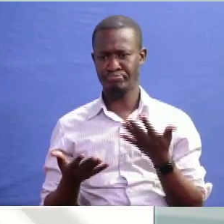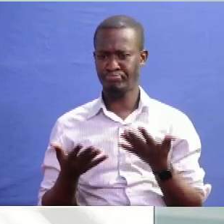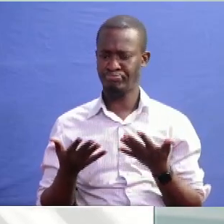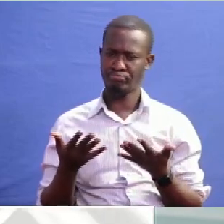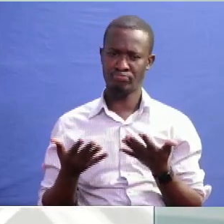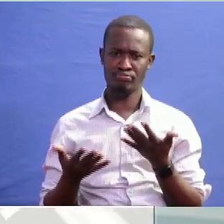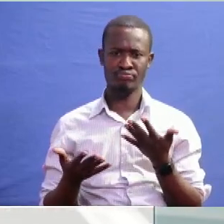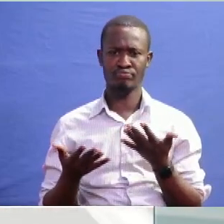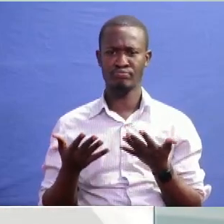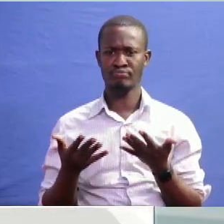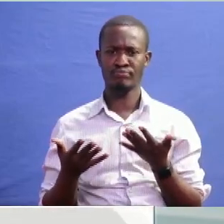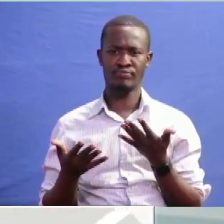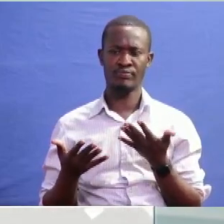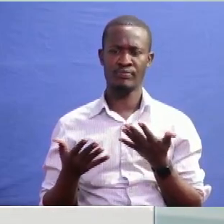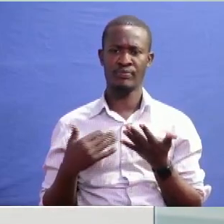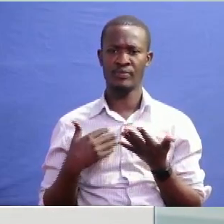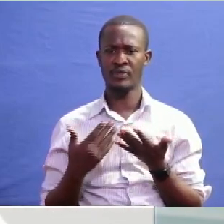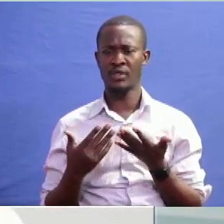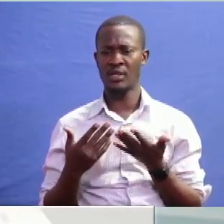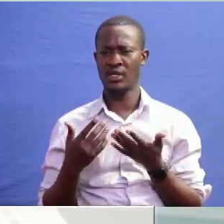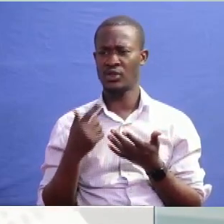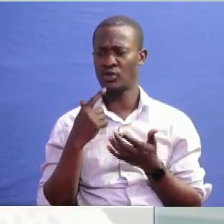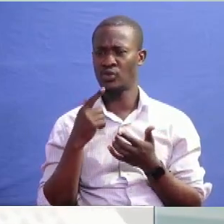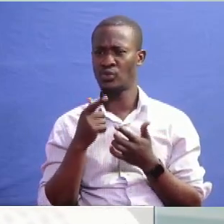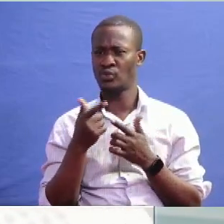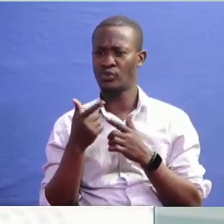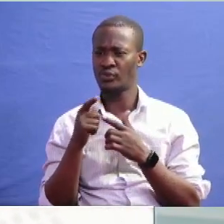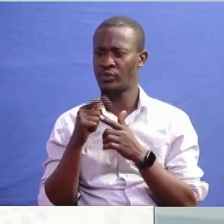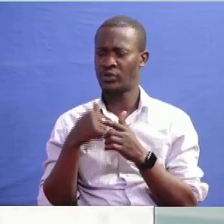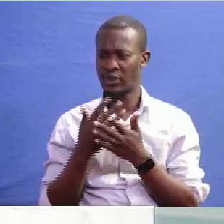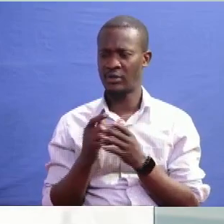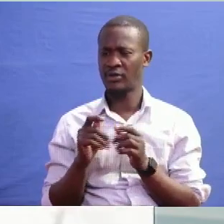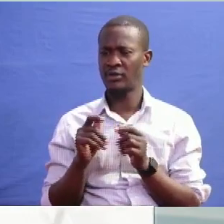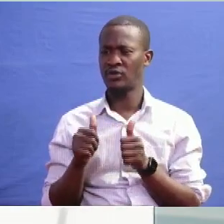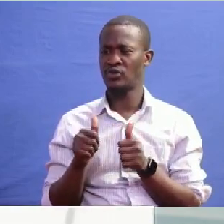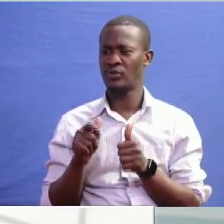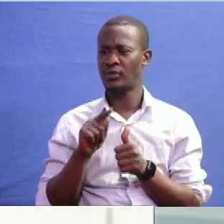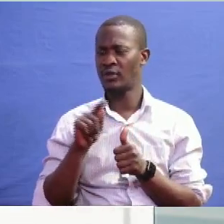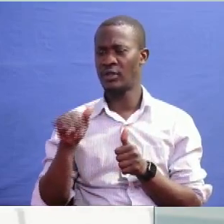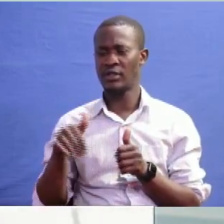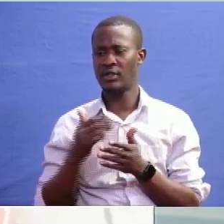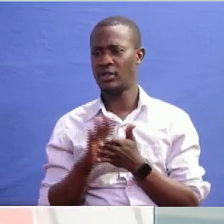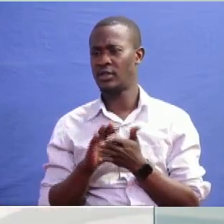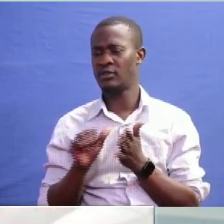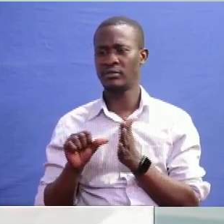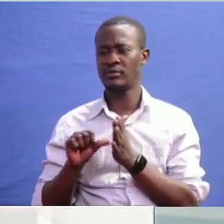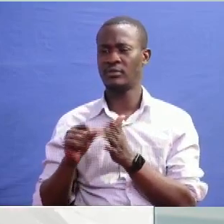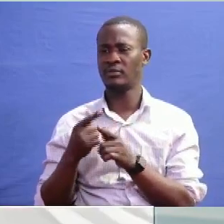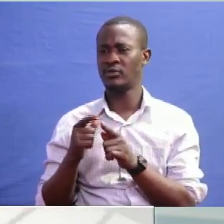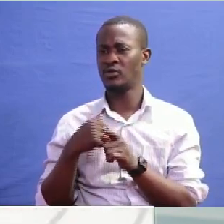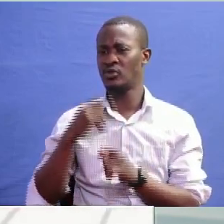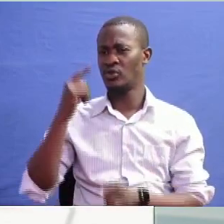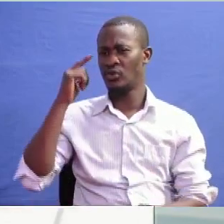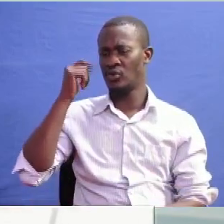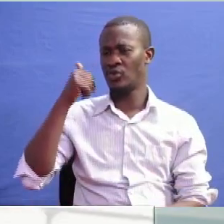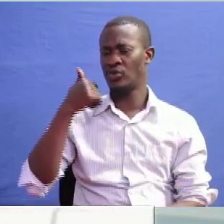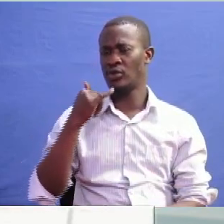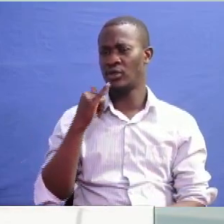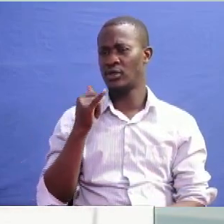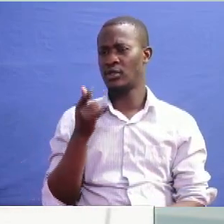sort, according to you, that will solve these particular issues. But do you think this is